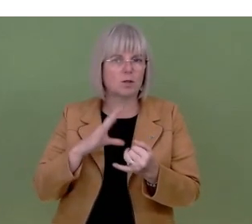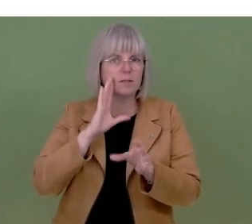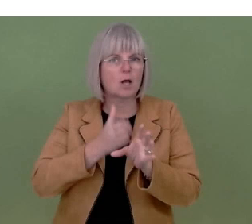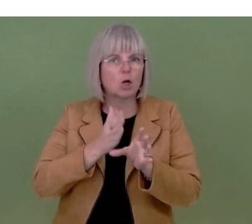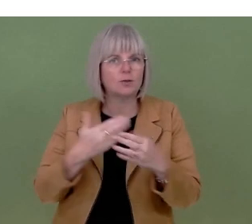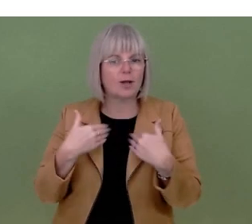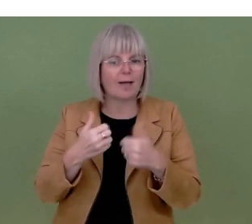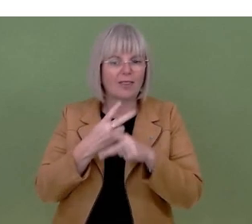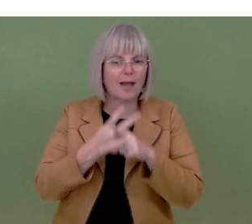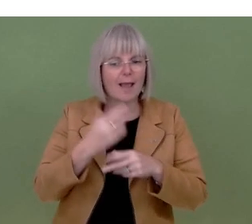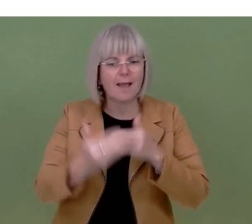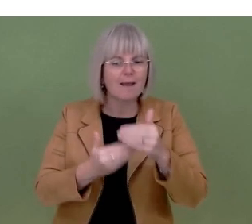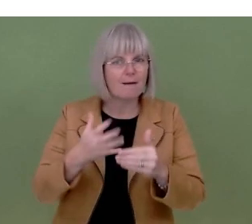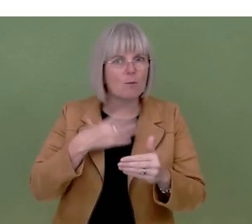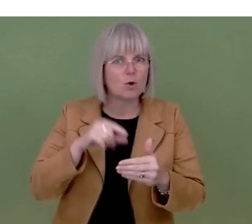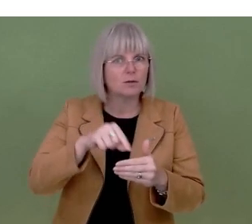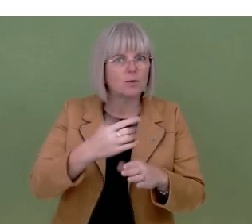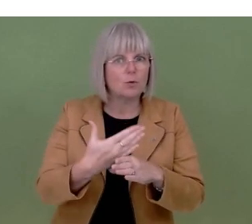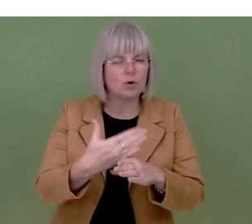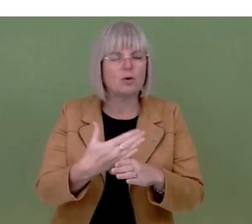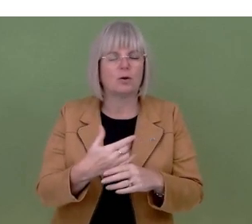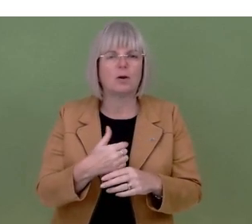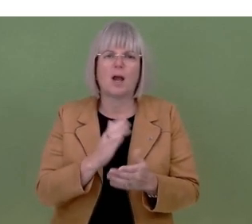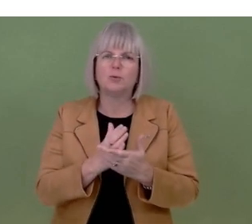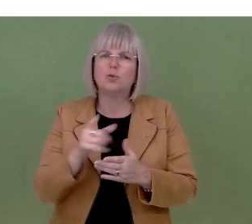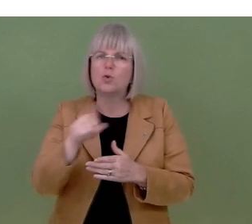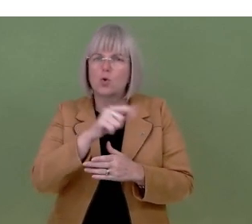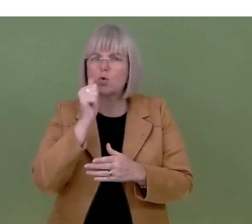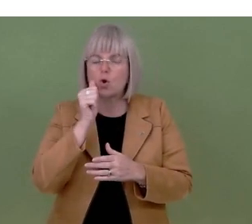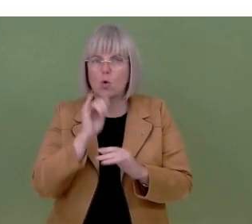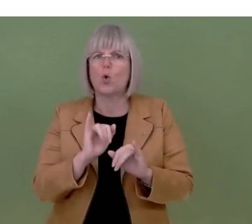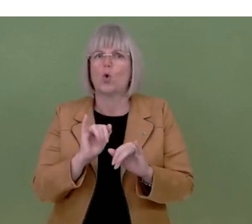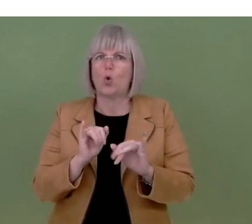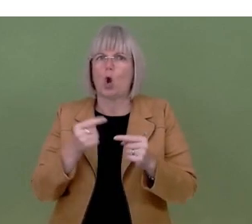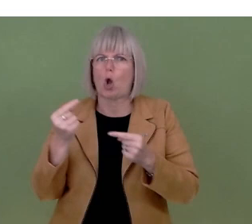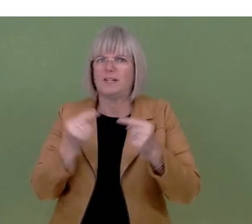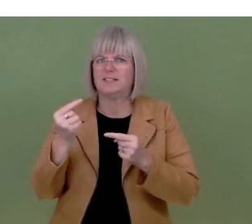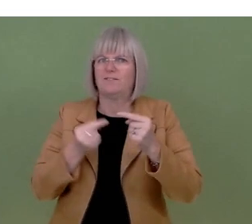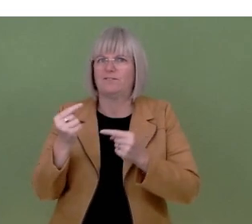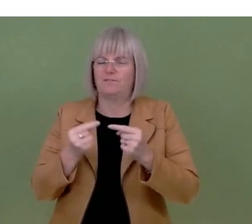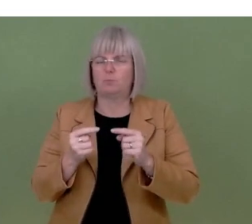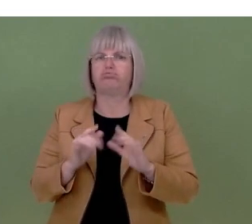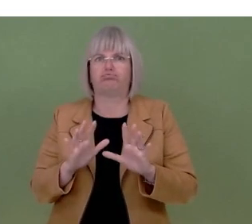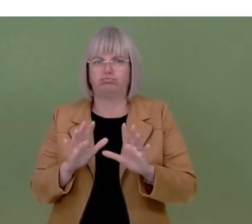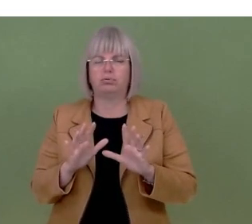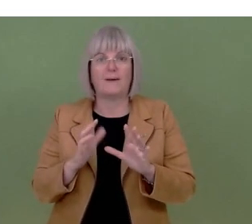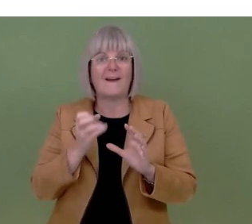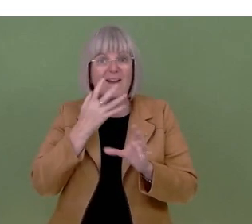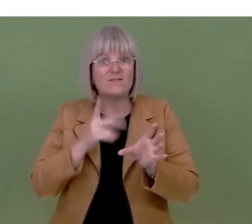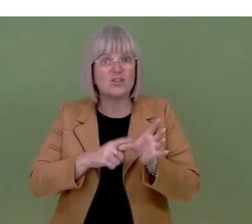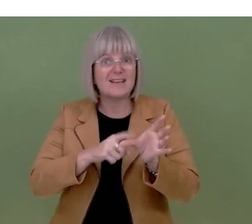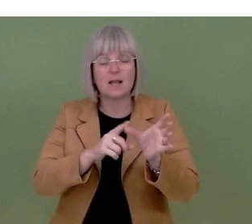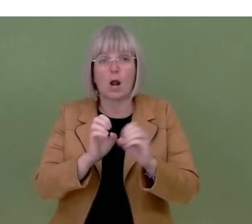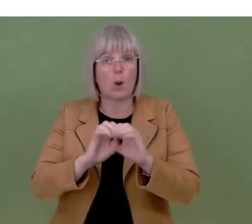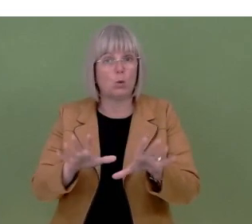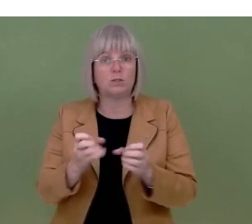I'm sure many of us know that it can be quite a competitive field to get into, and every year we lose a lot of talent, a lot of psychology graduates who want to get